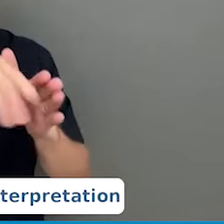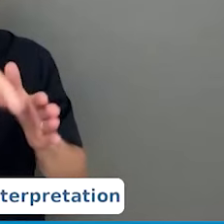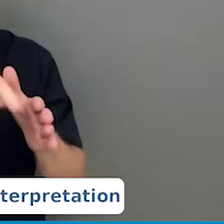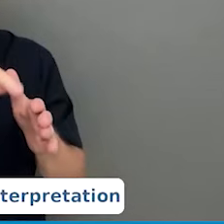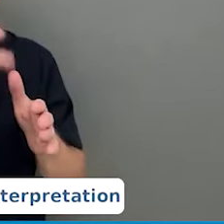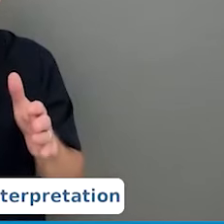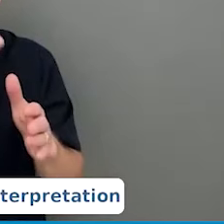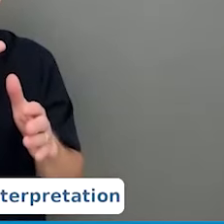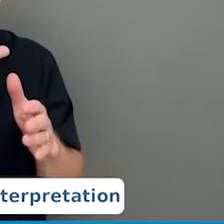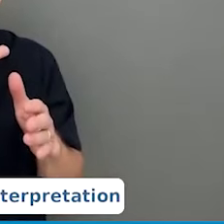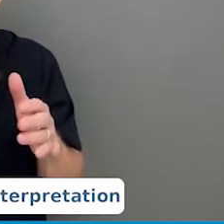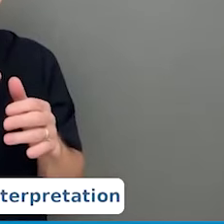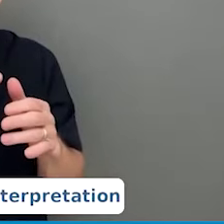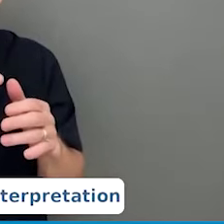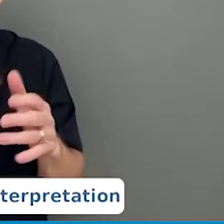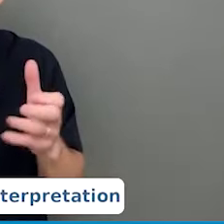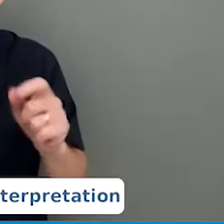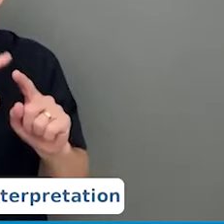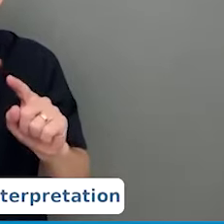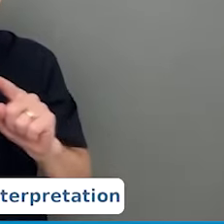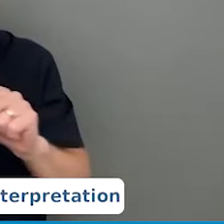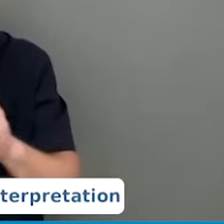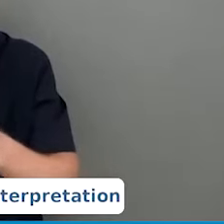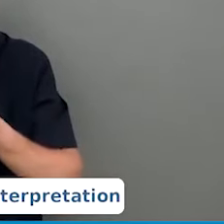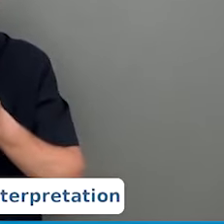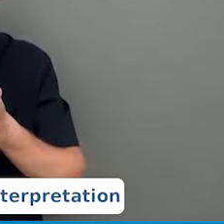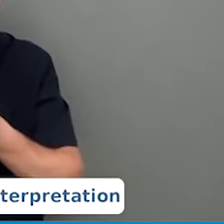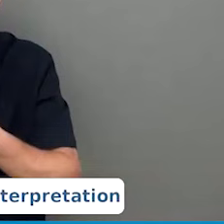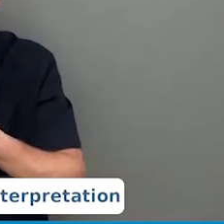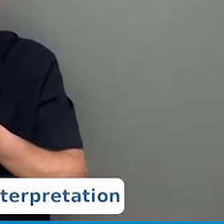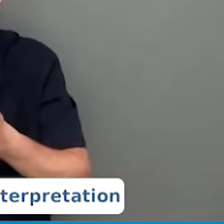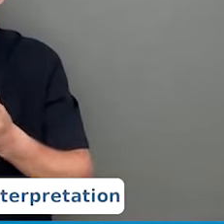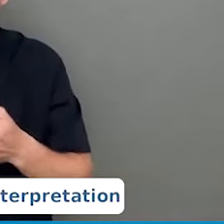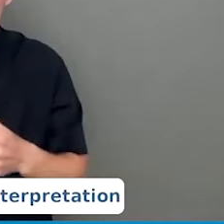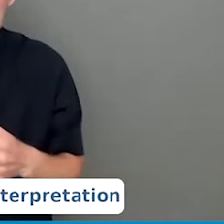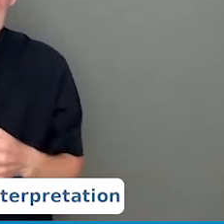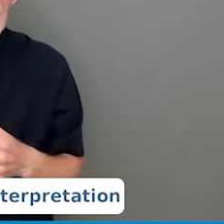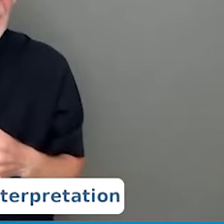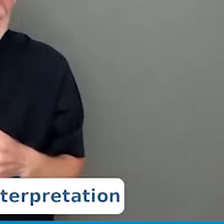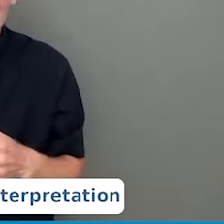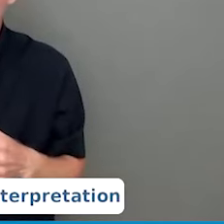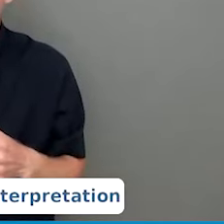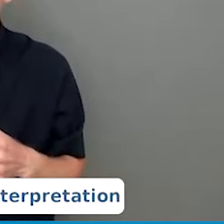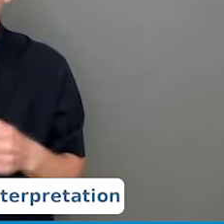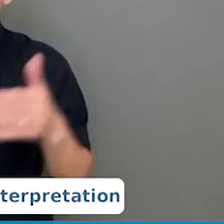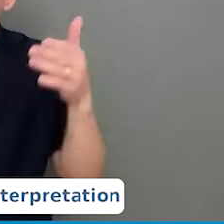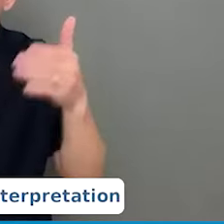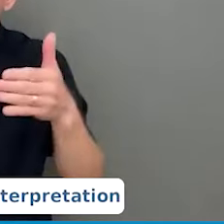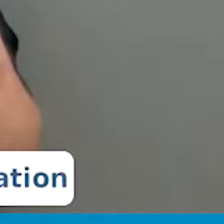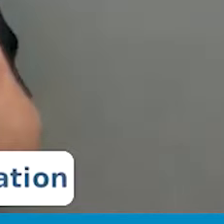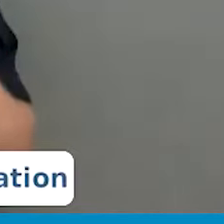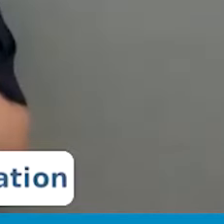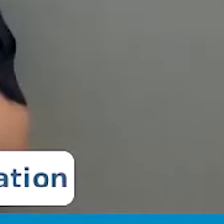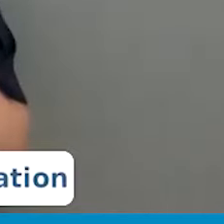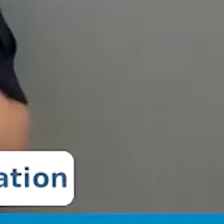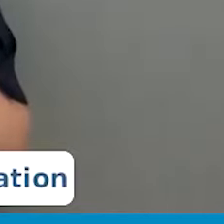I think that there is so much more that we can do to ensure mainstreaming of disability-related expenditure